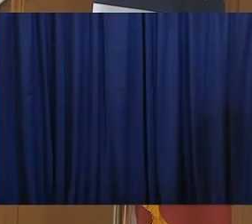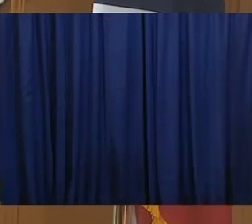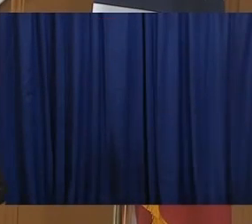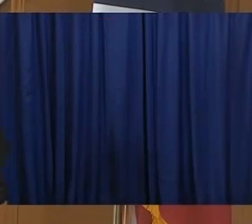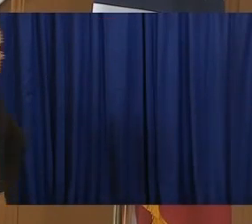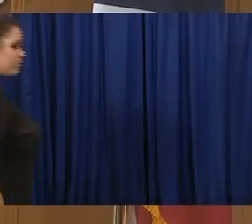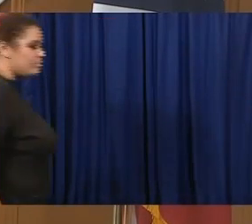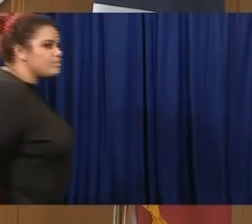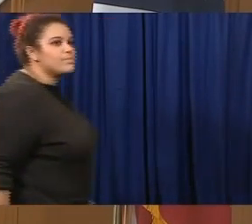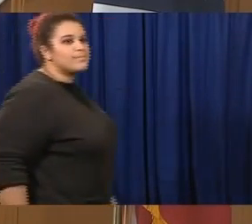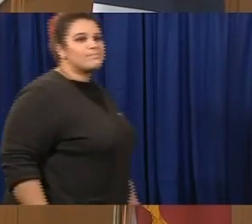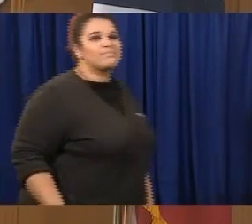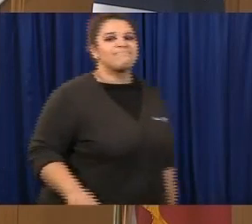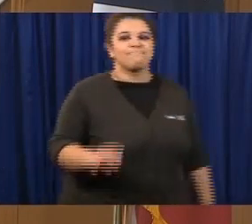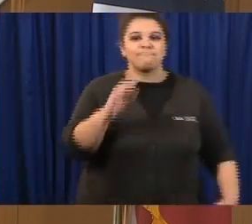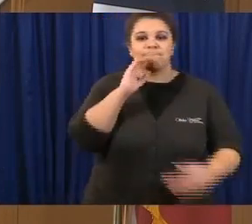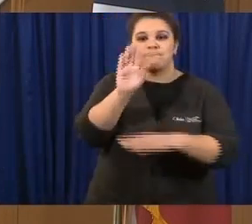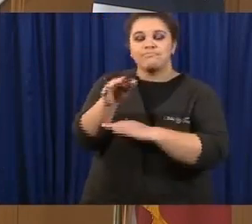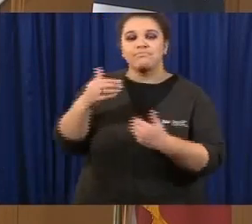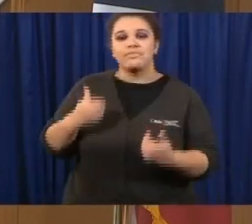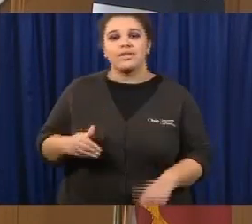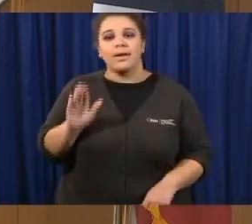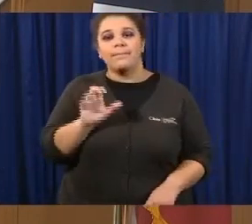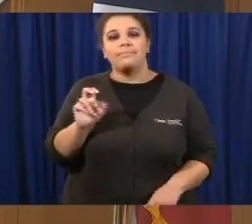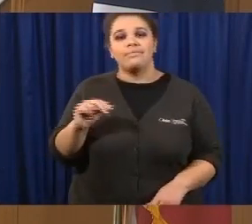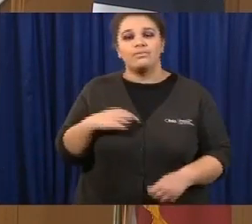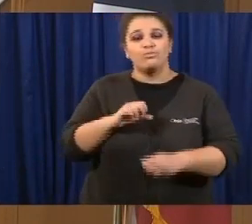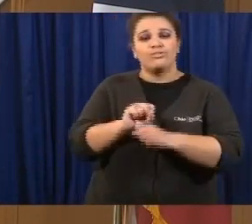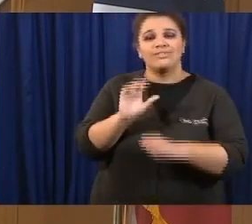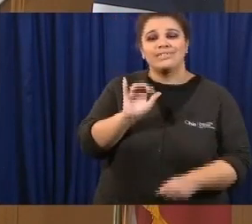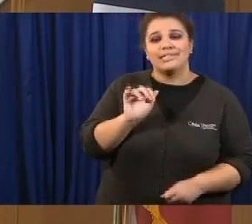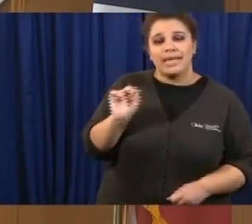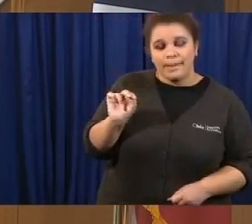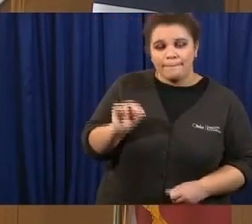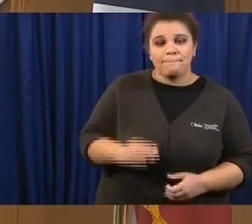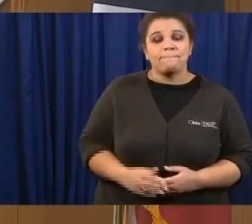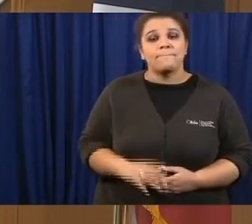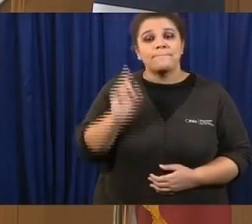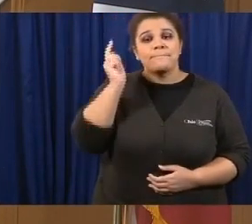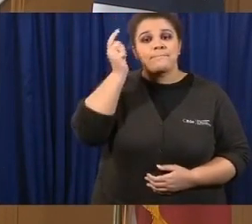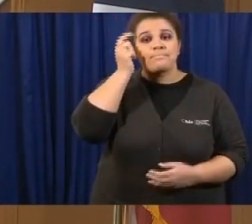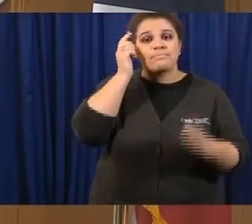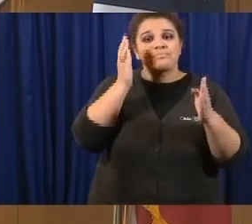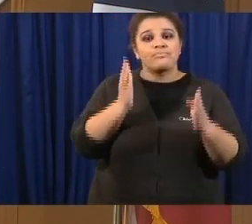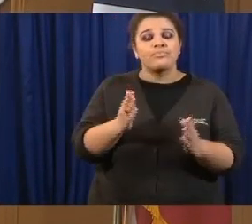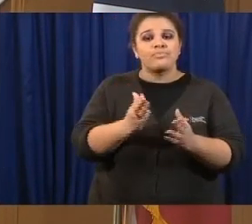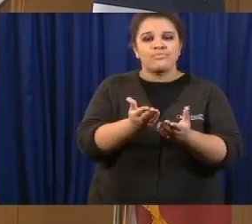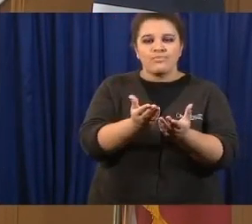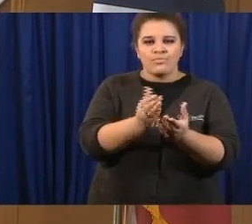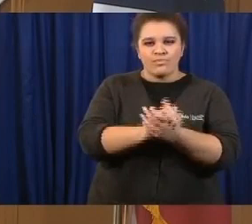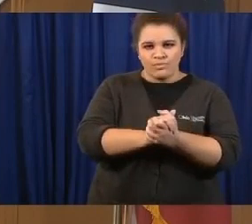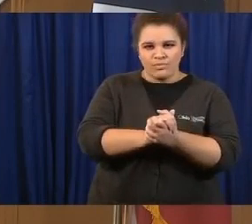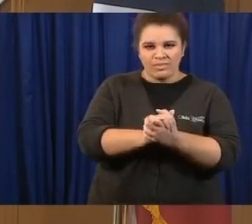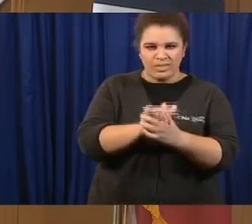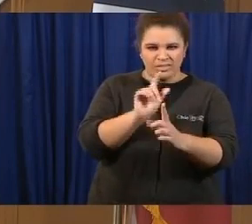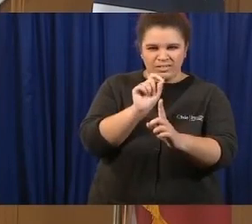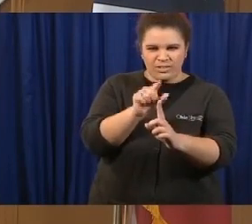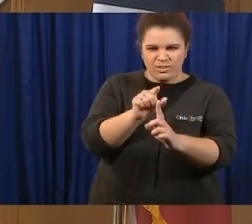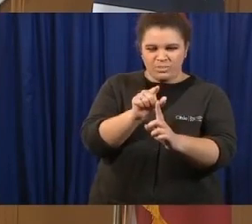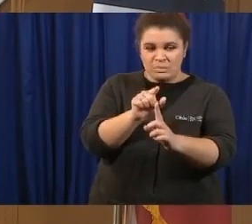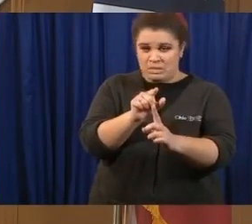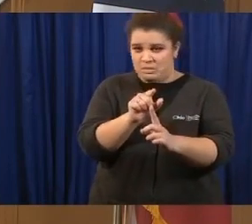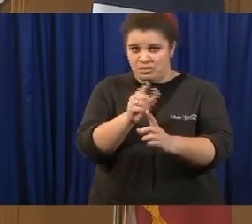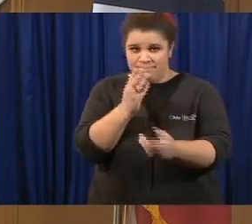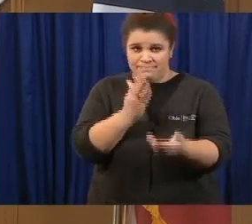Good afternoon, Ben Schwartz with WCPO in Cincinnati. Governor DeWine, I want to direct this question to you, but if